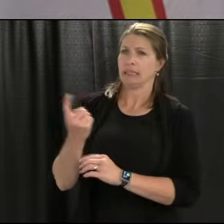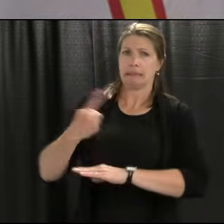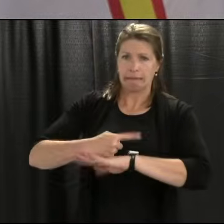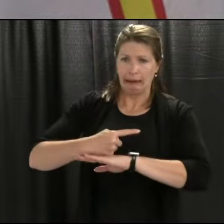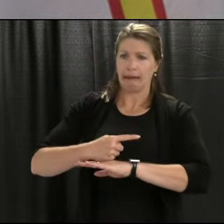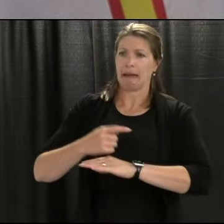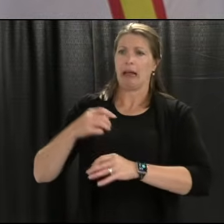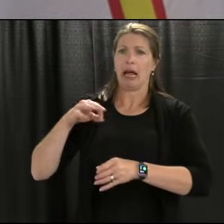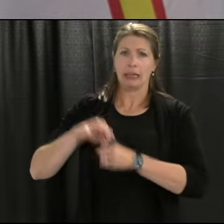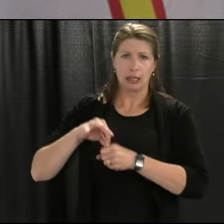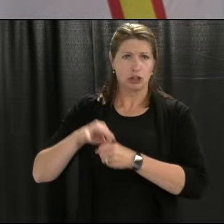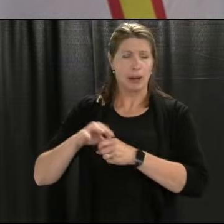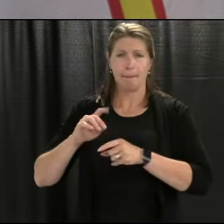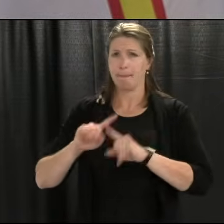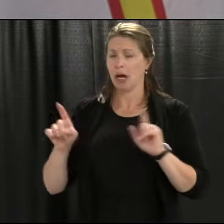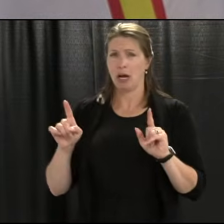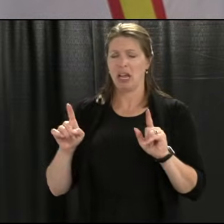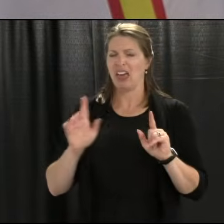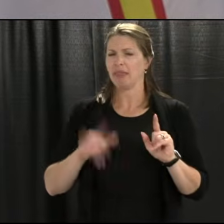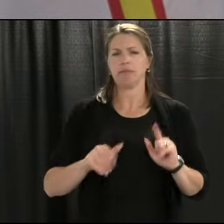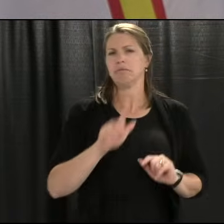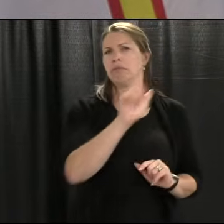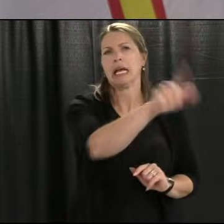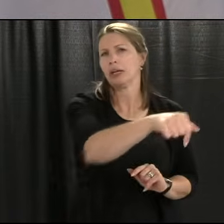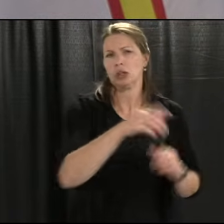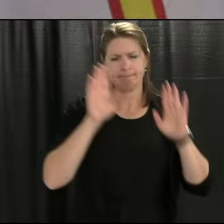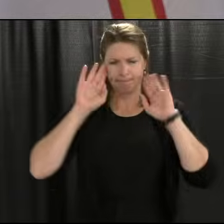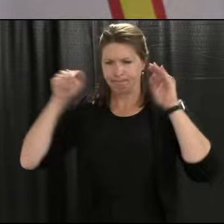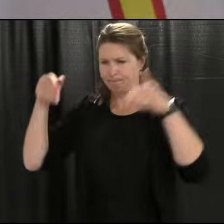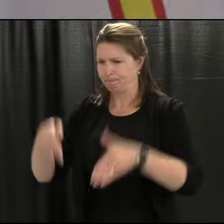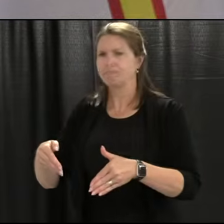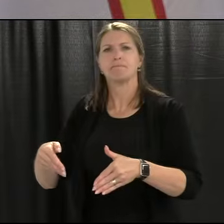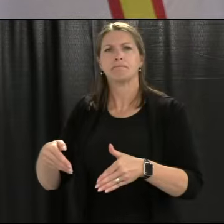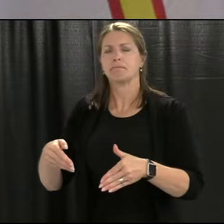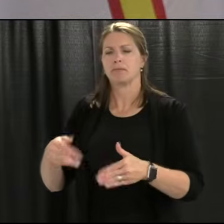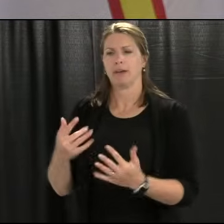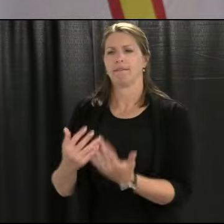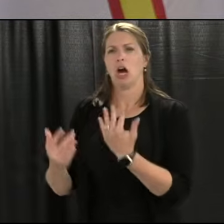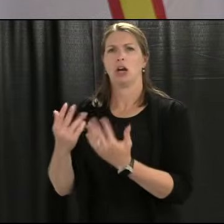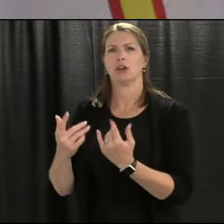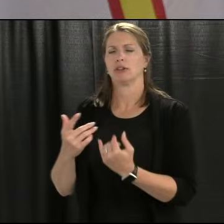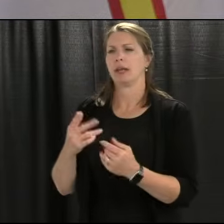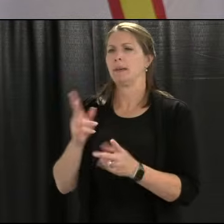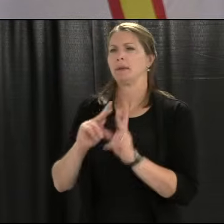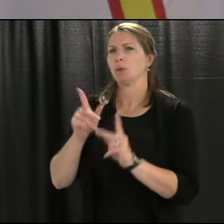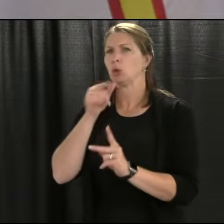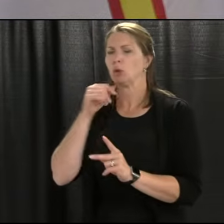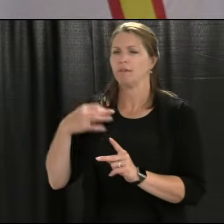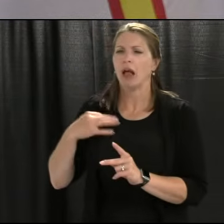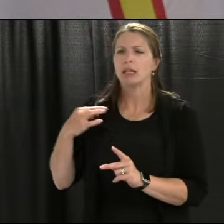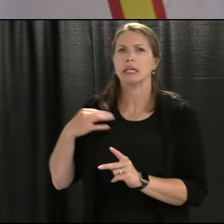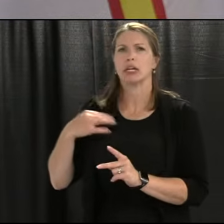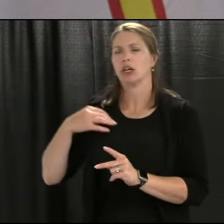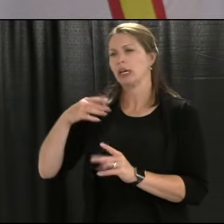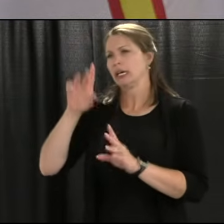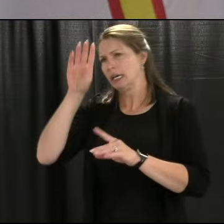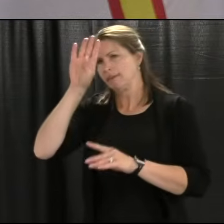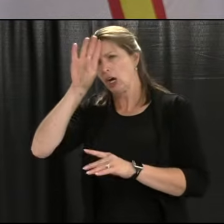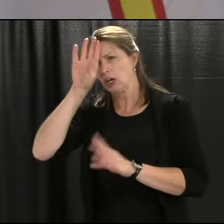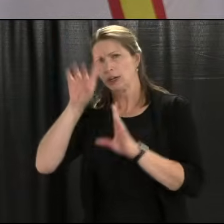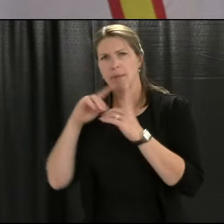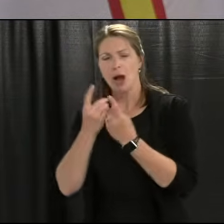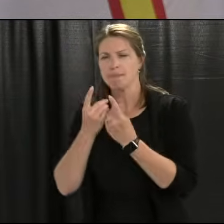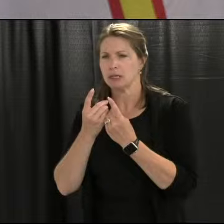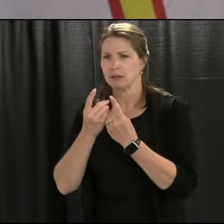place. But let's focus on the fires right now. Let's focus on the firefighters who are doing the work. Let's focus on the volunteers, and let's prioritize this right